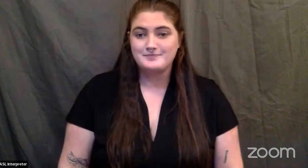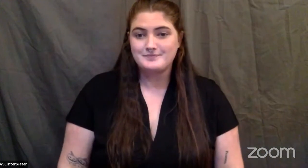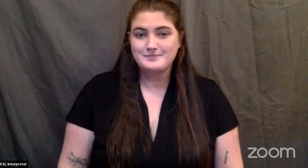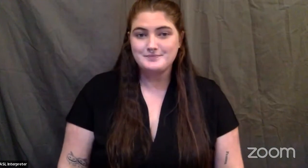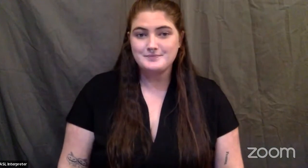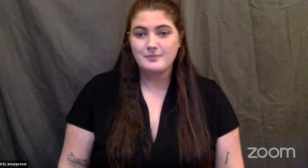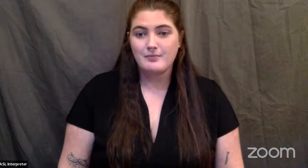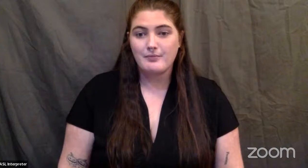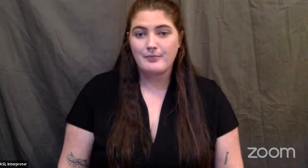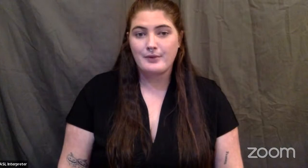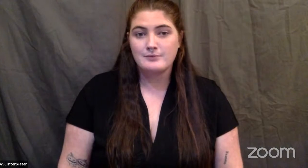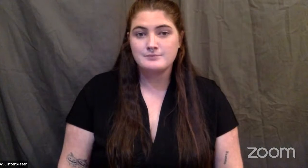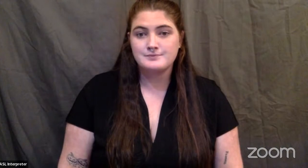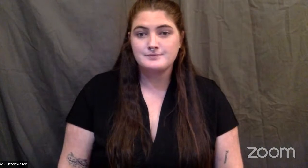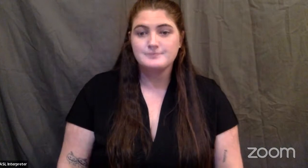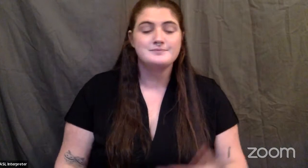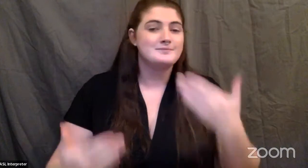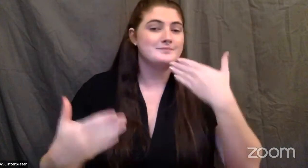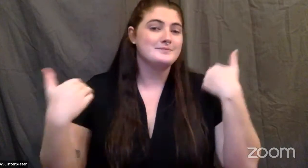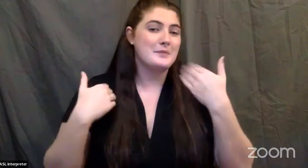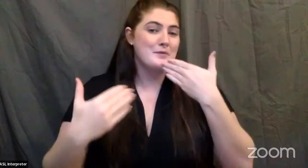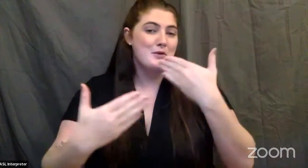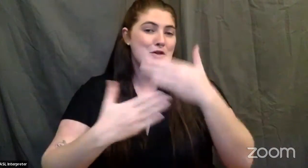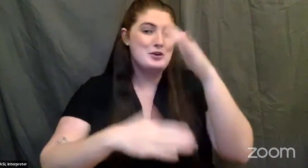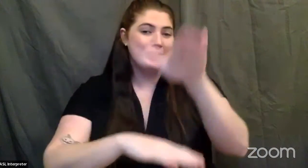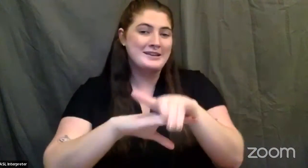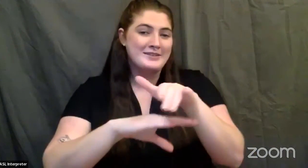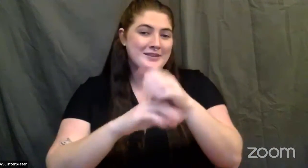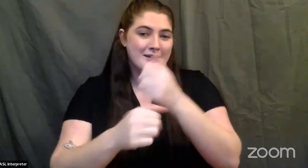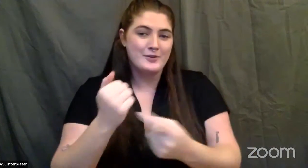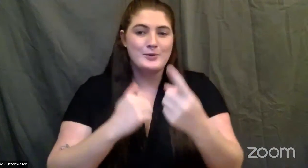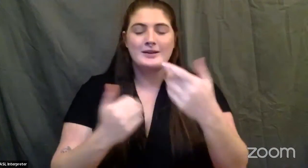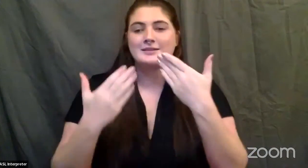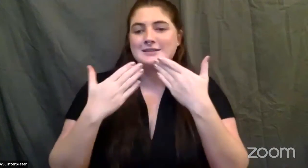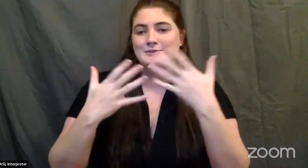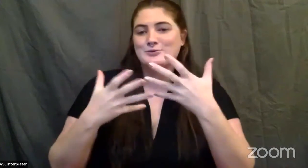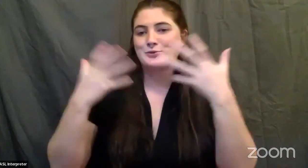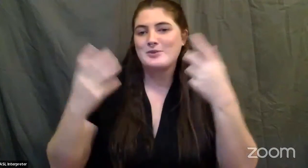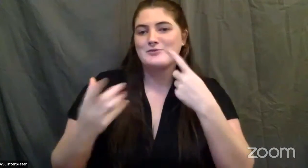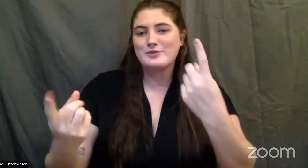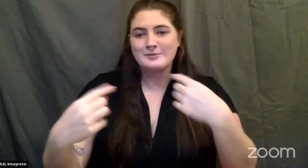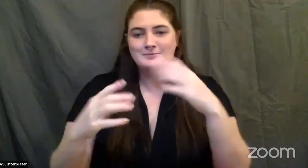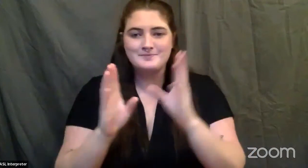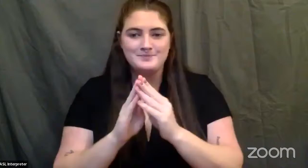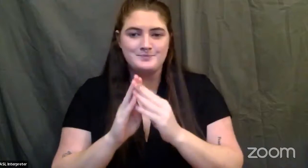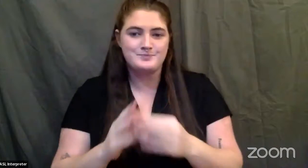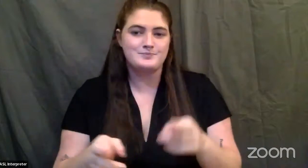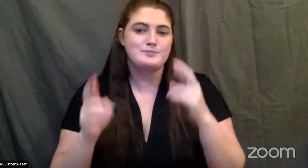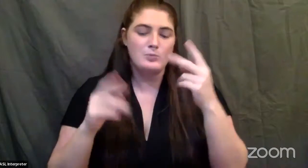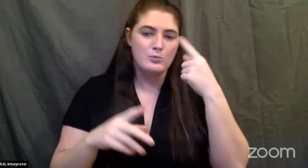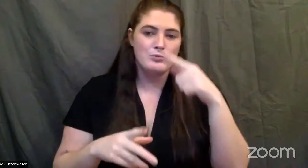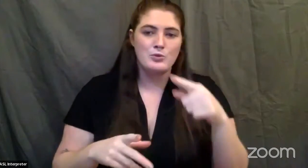So anyway, good evening, everybody. Thank you so much for attending the meetings. I hope you find